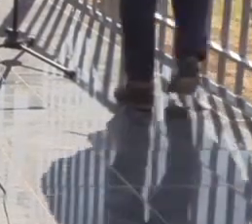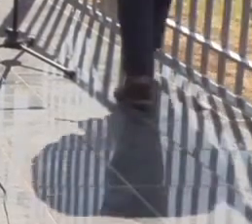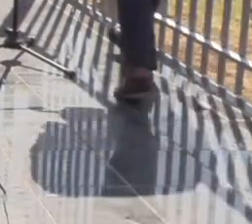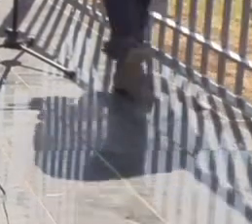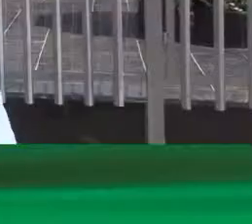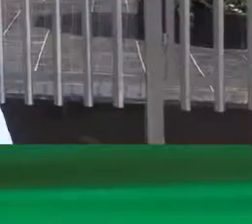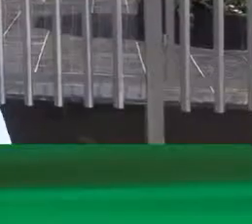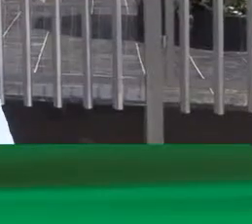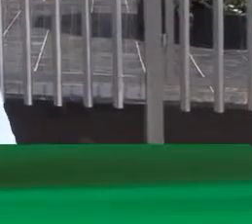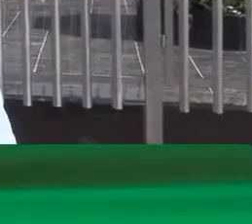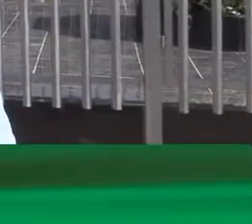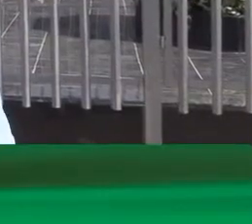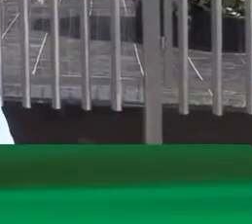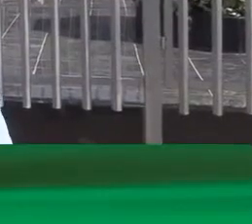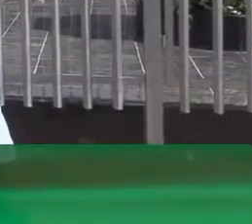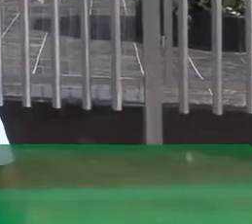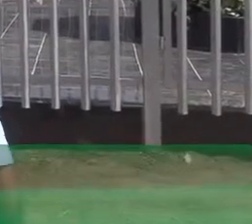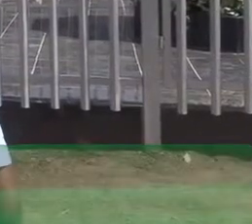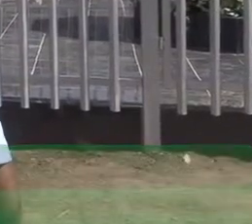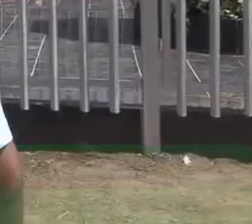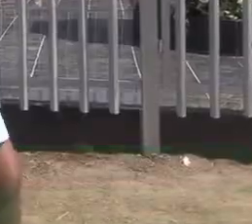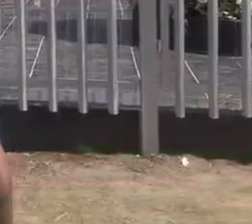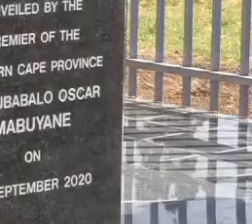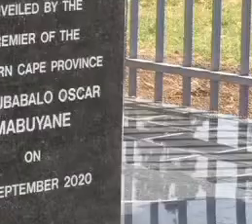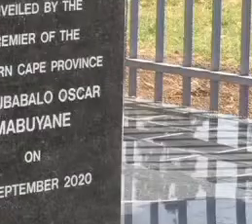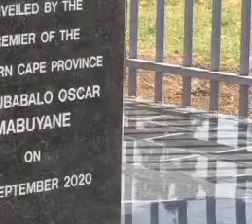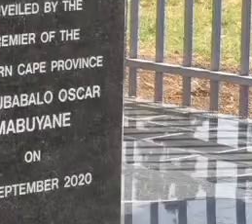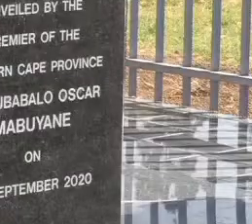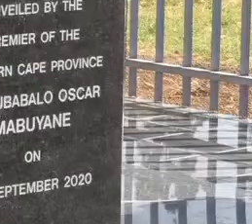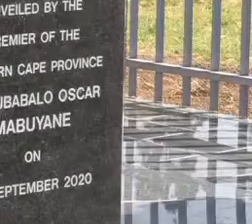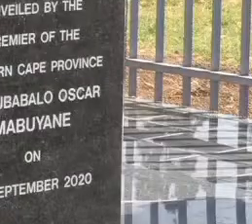into okuba sisiqalo esi ayisosiphela.